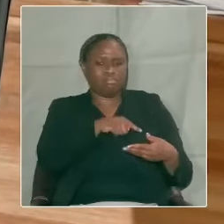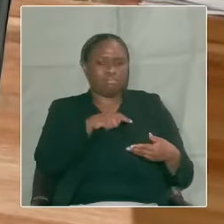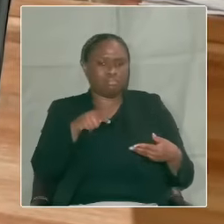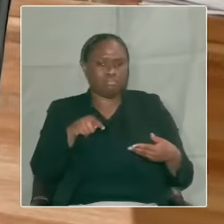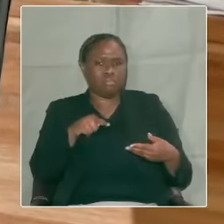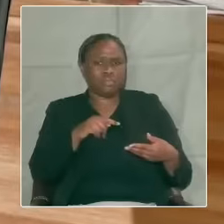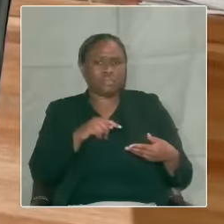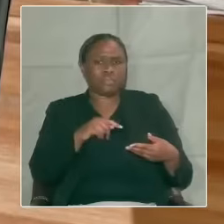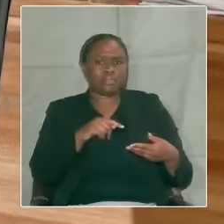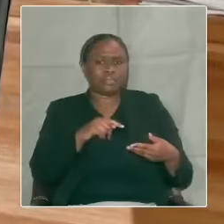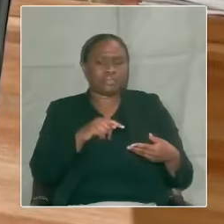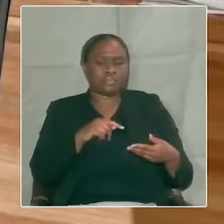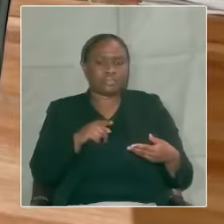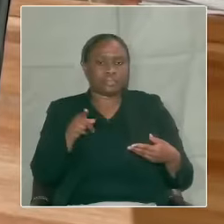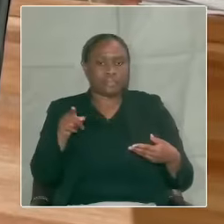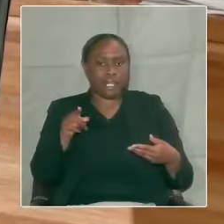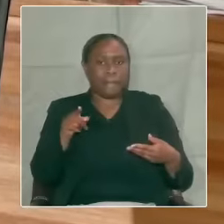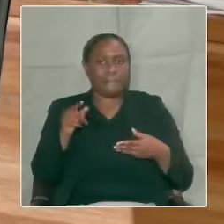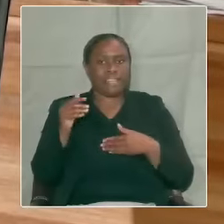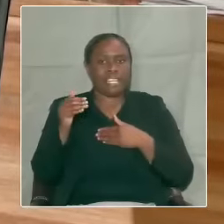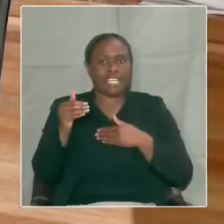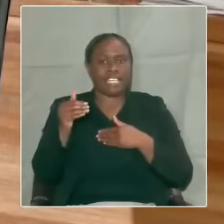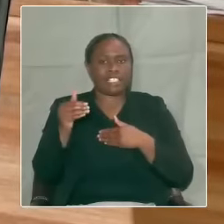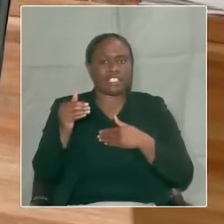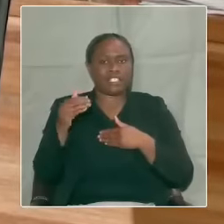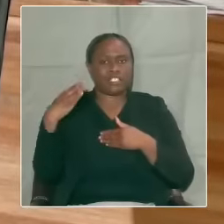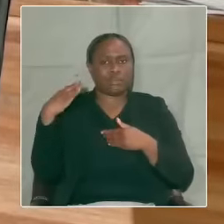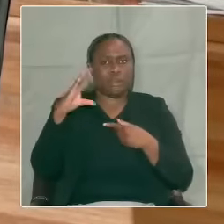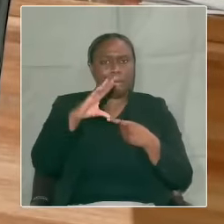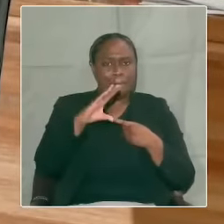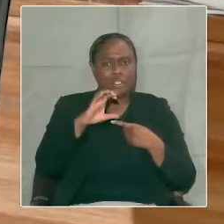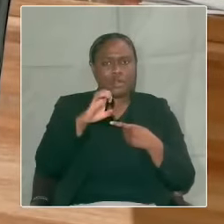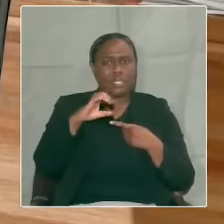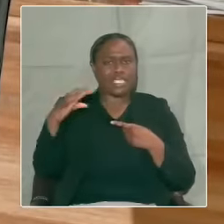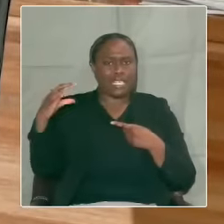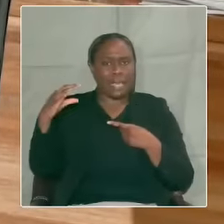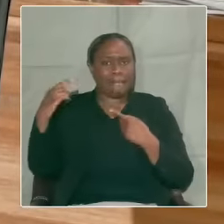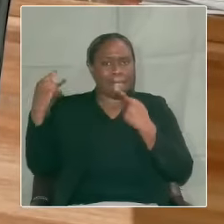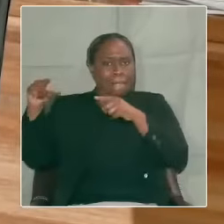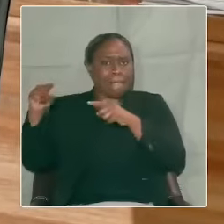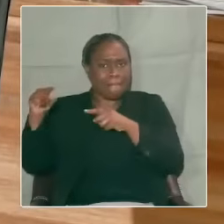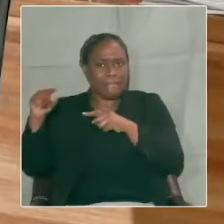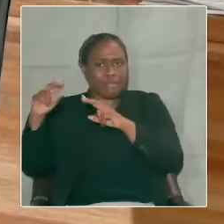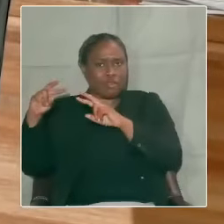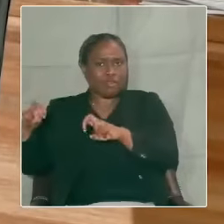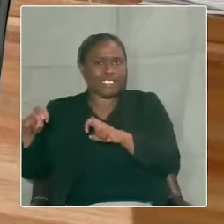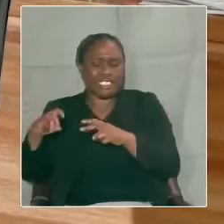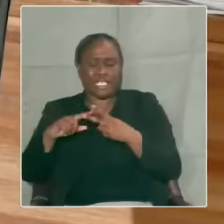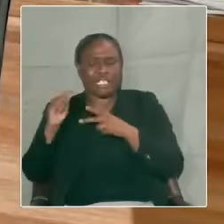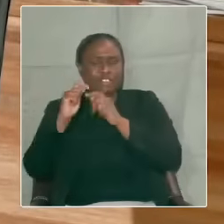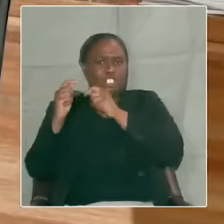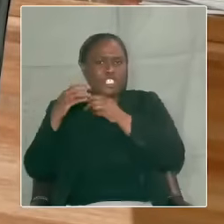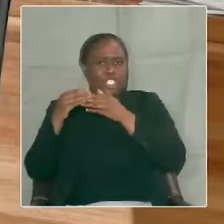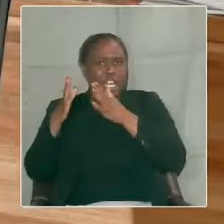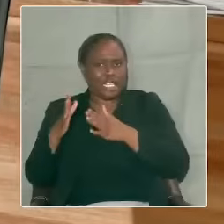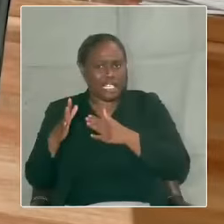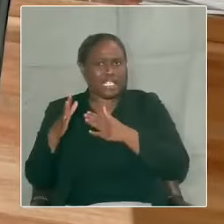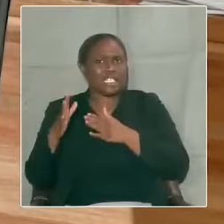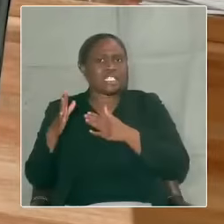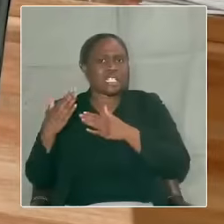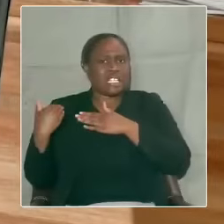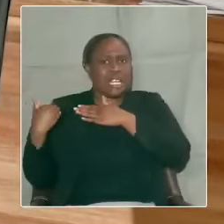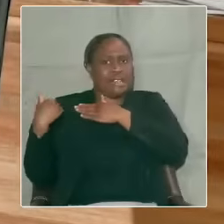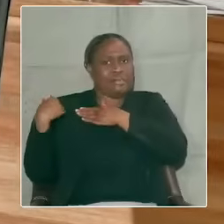extensions, the presidency was contacted, both in relation to the